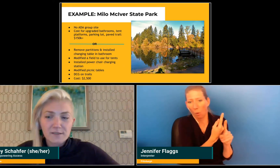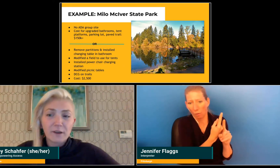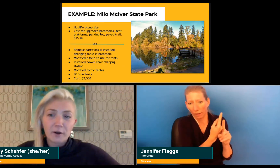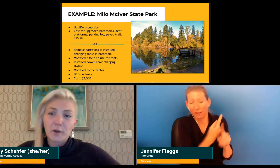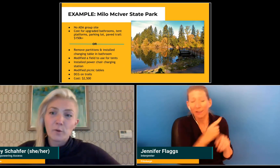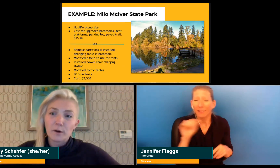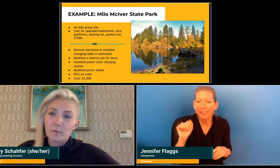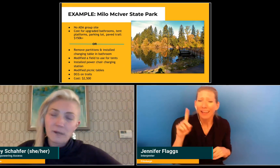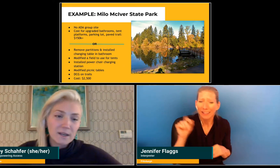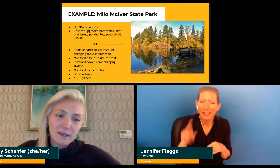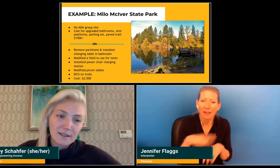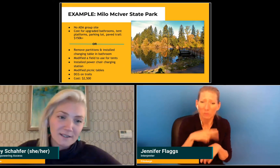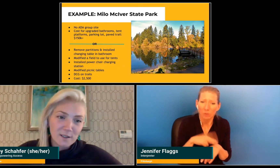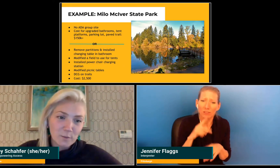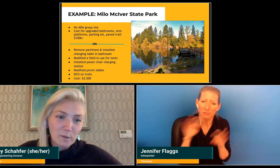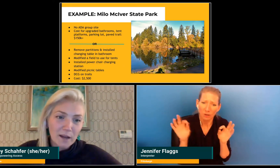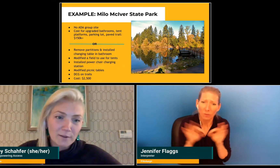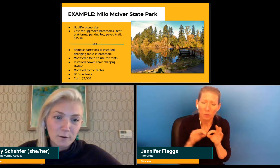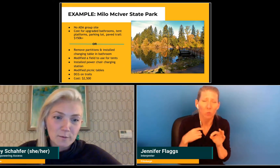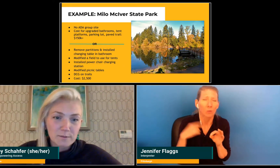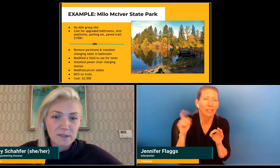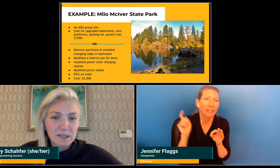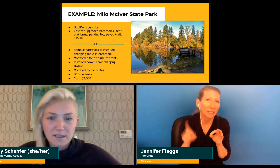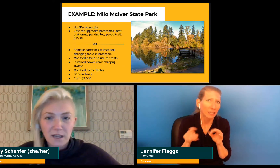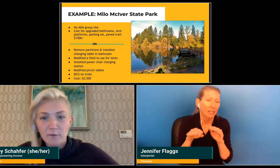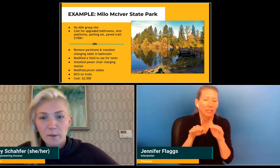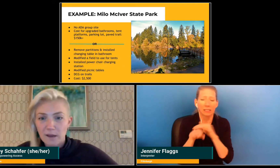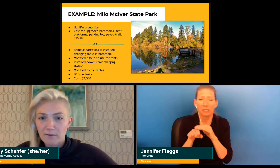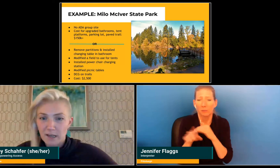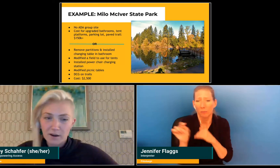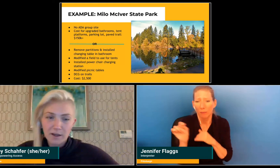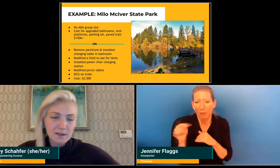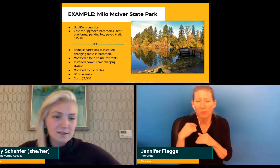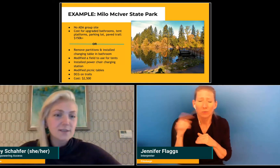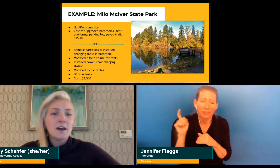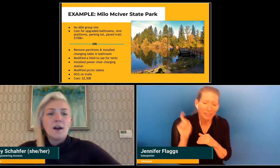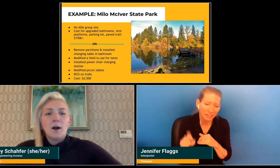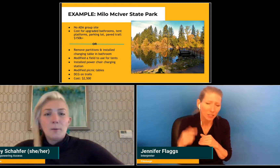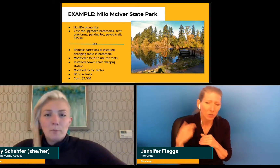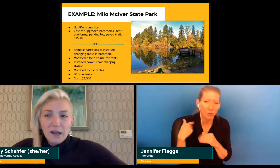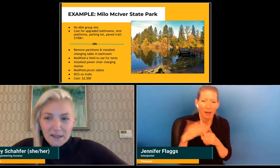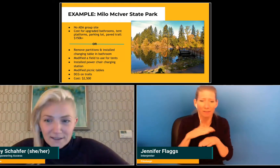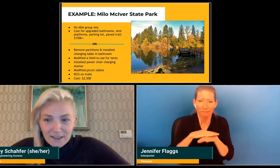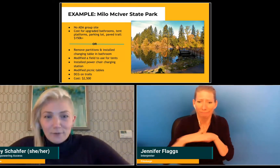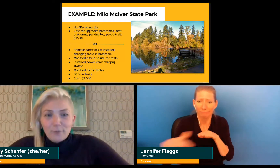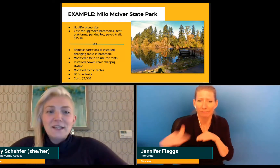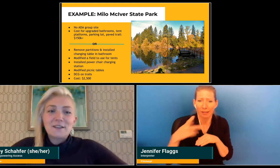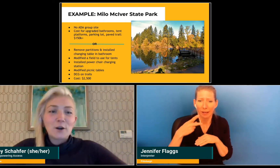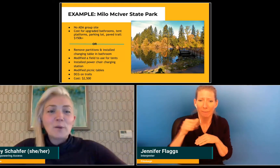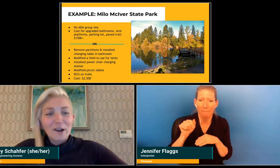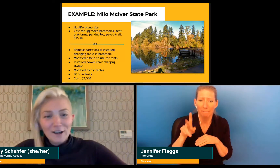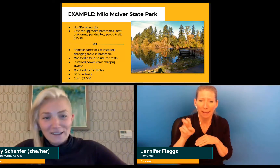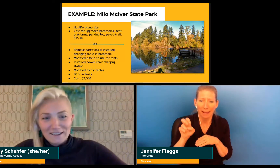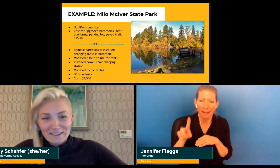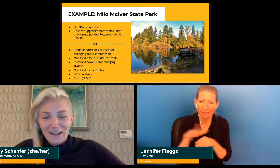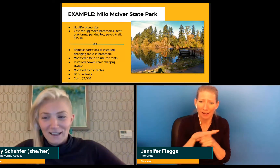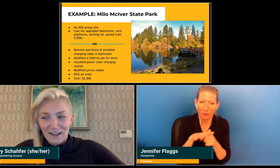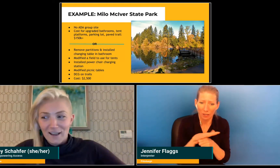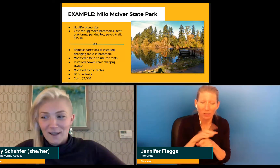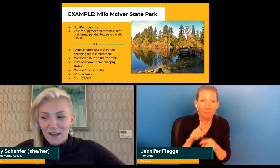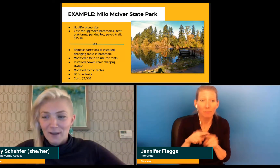of course, is very important. We need accessible bathrooms. We need to have paved areas. But we need to go